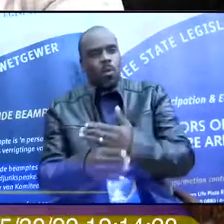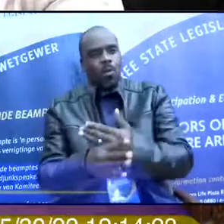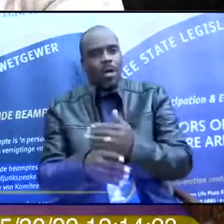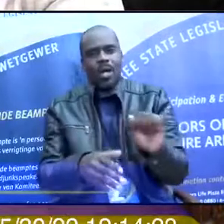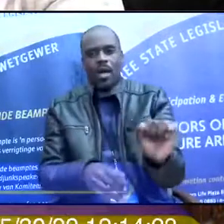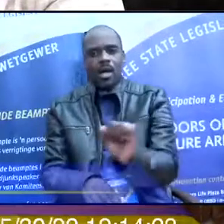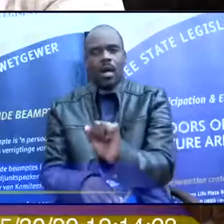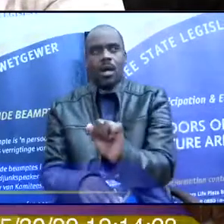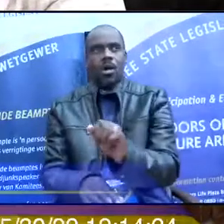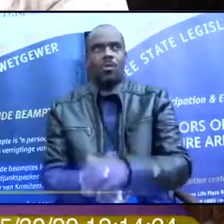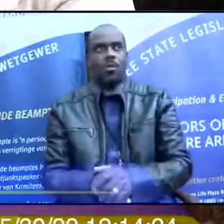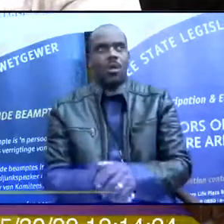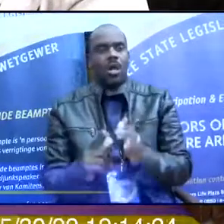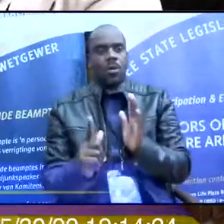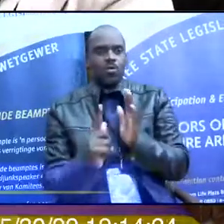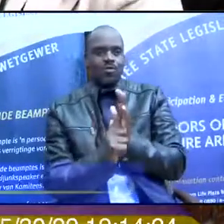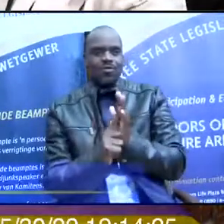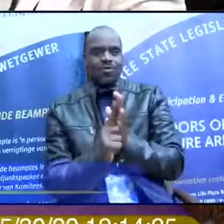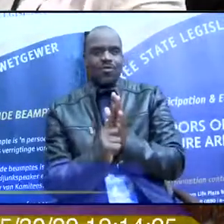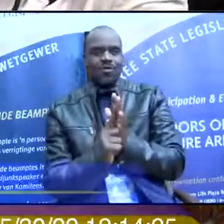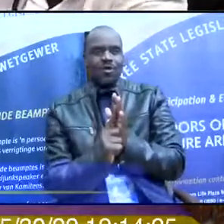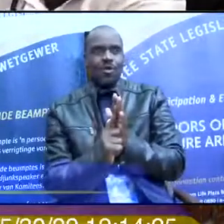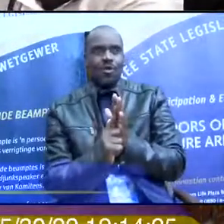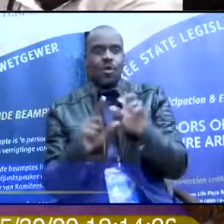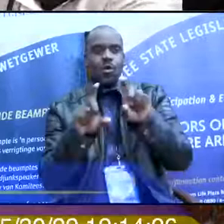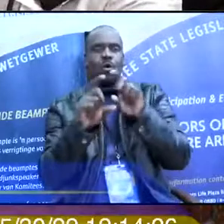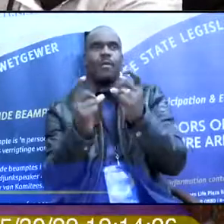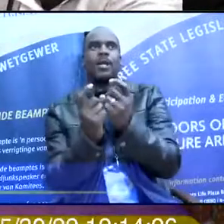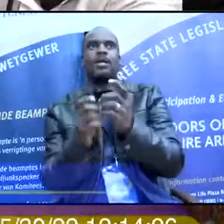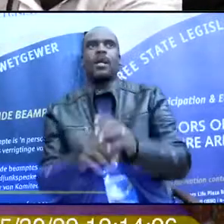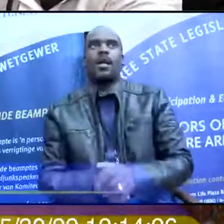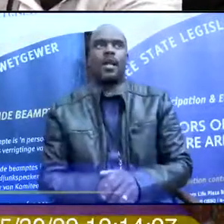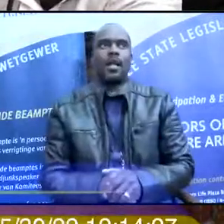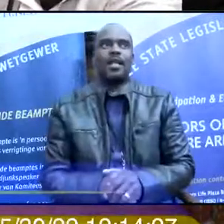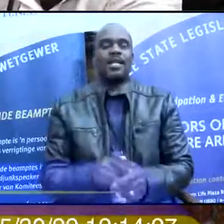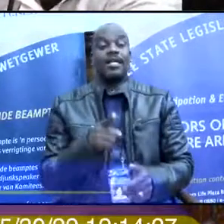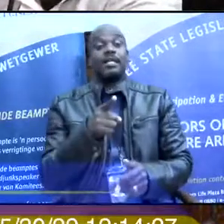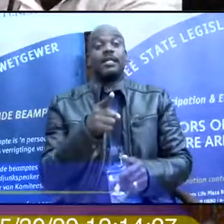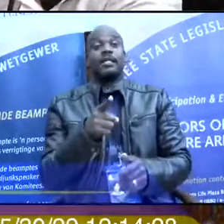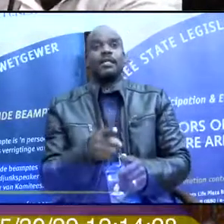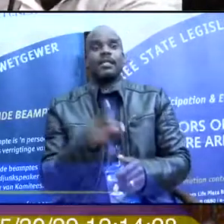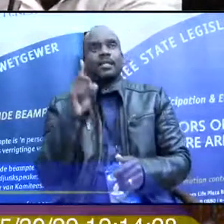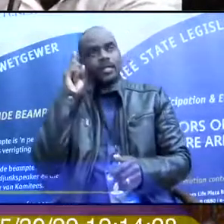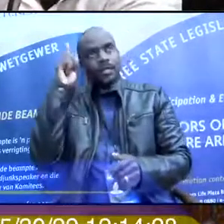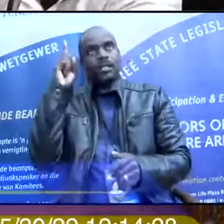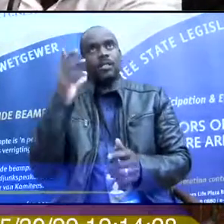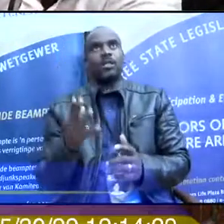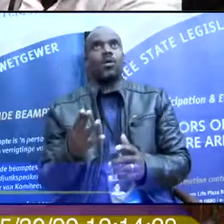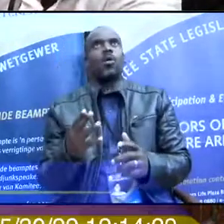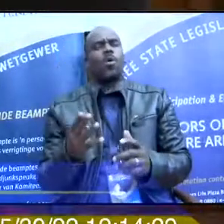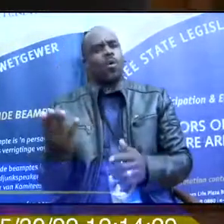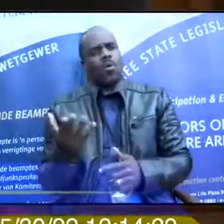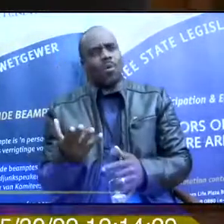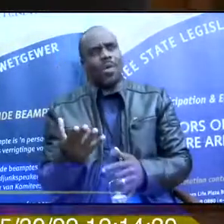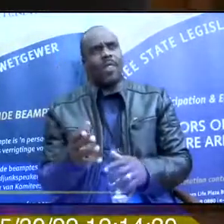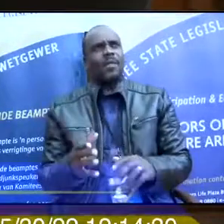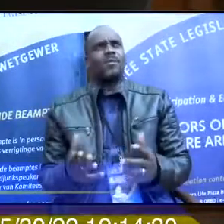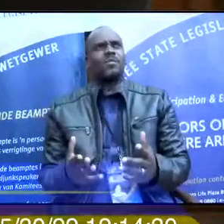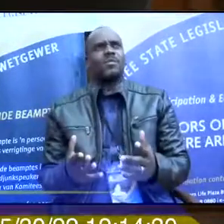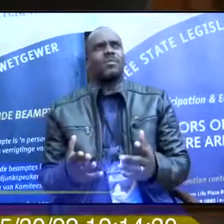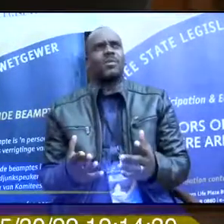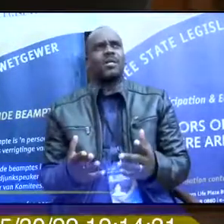appointing more commissioners on a permanent basis and that has resulted in a situation whereby we have huge